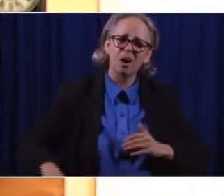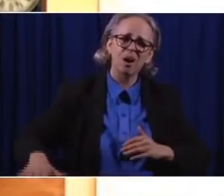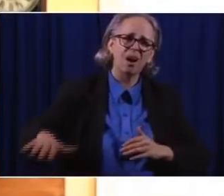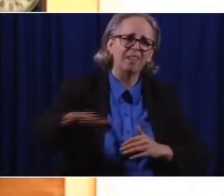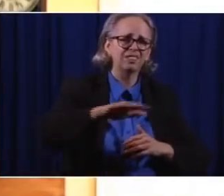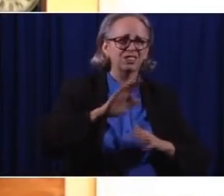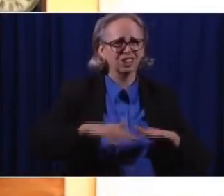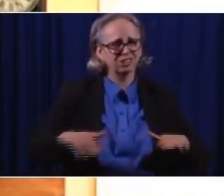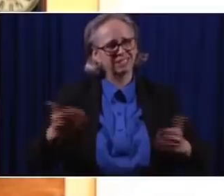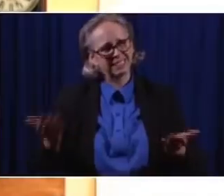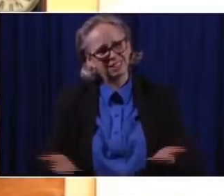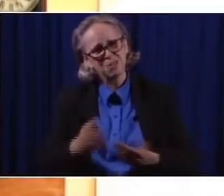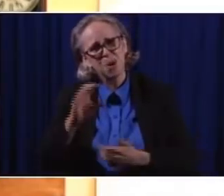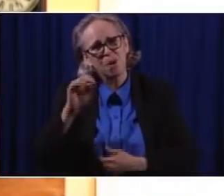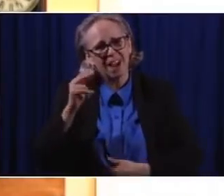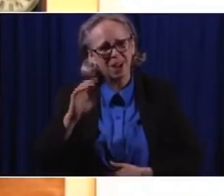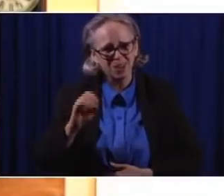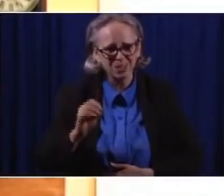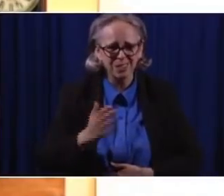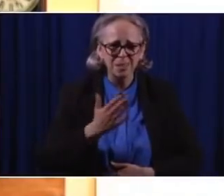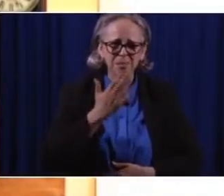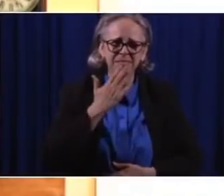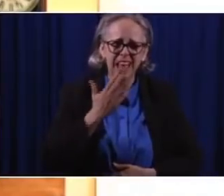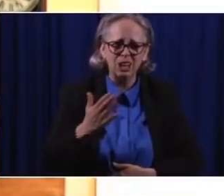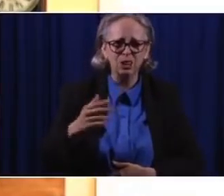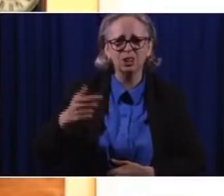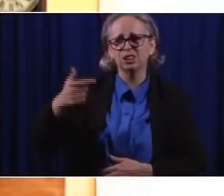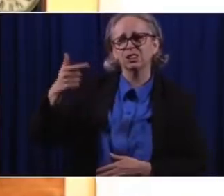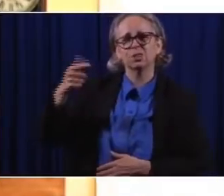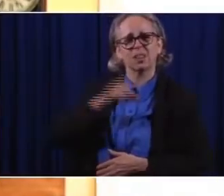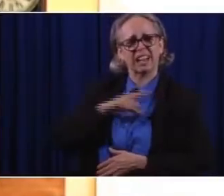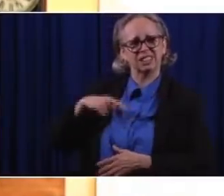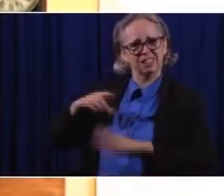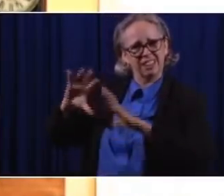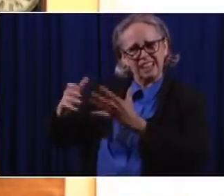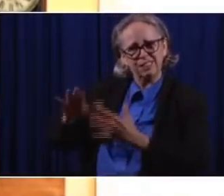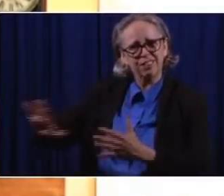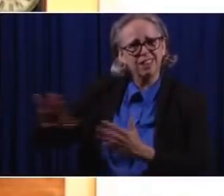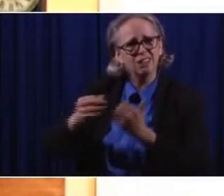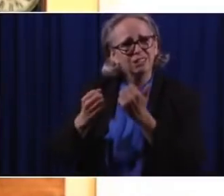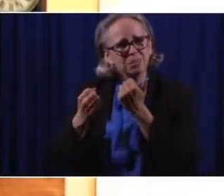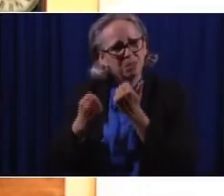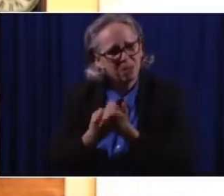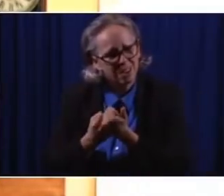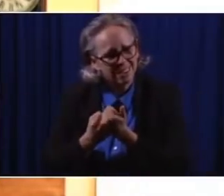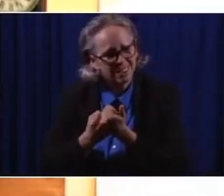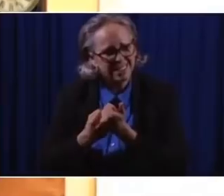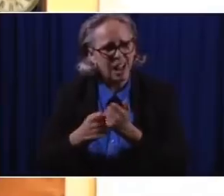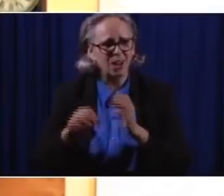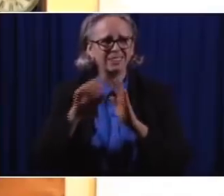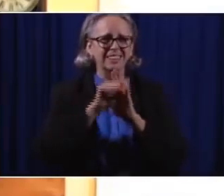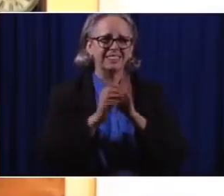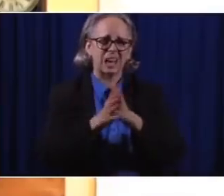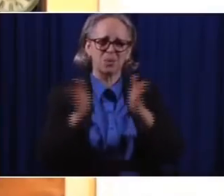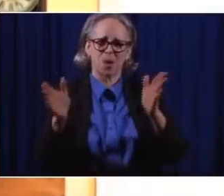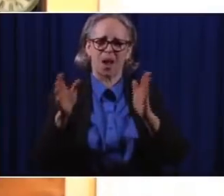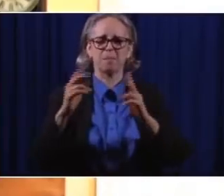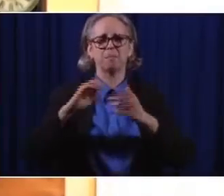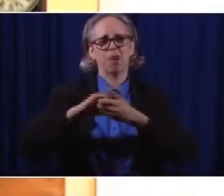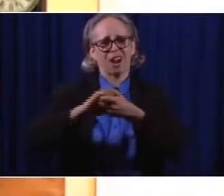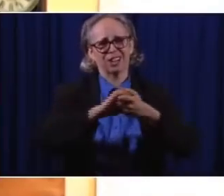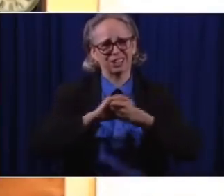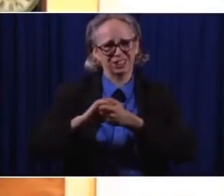the support of the General Assembly and also to our partners statewide. To sign